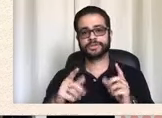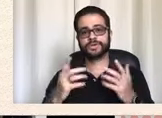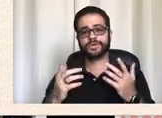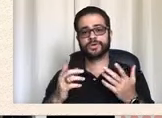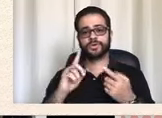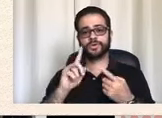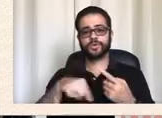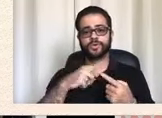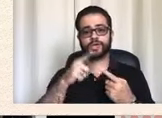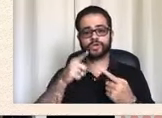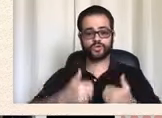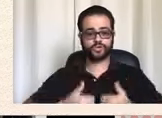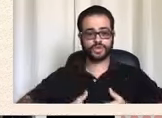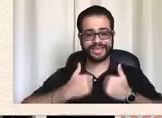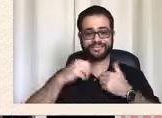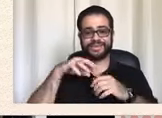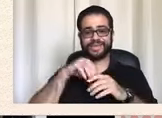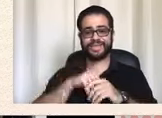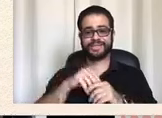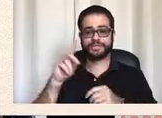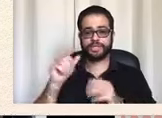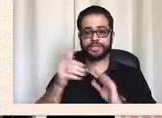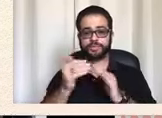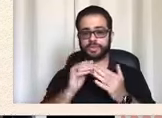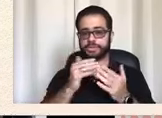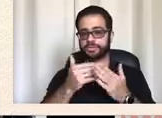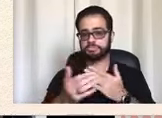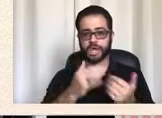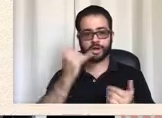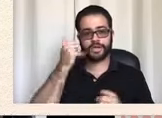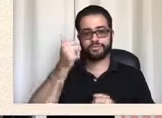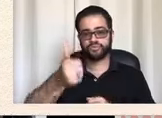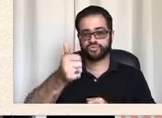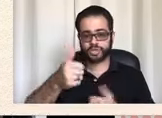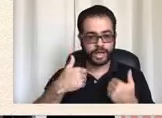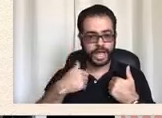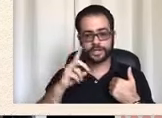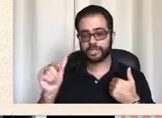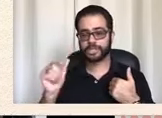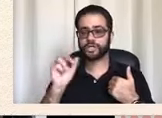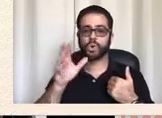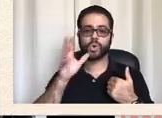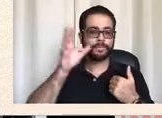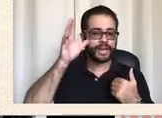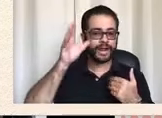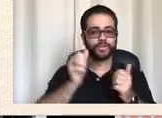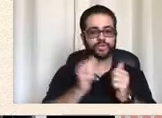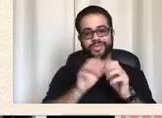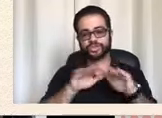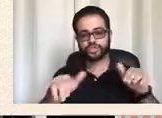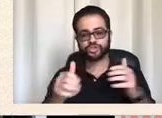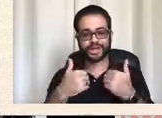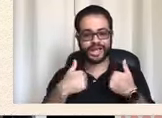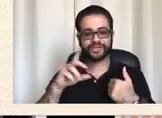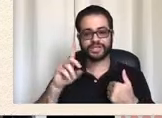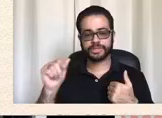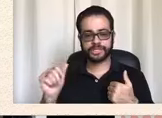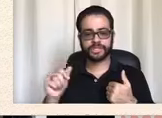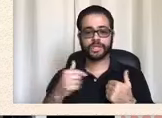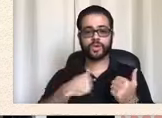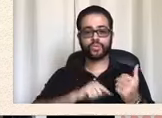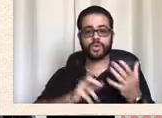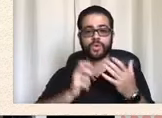in the disability community, whether you are a person with a disability yourself or a parent of a child, when we want to see great things